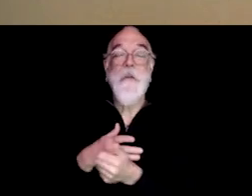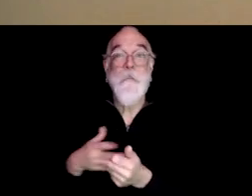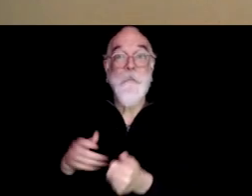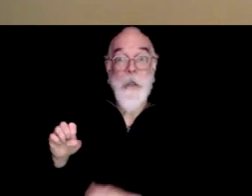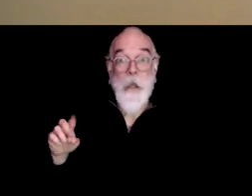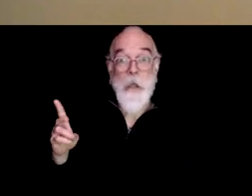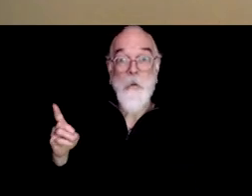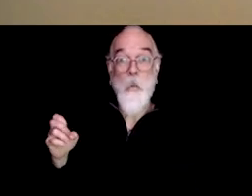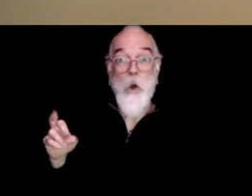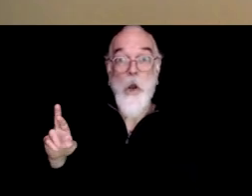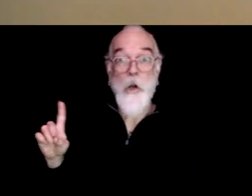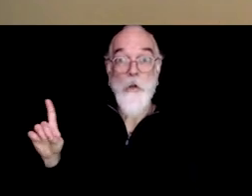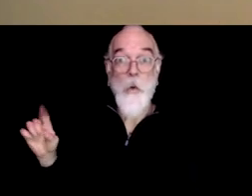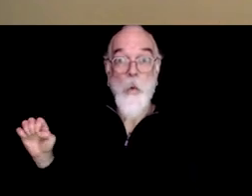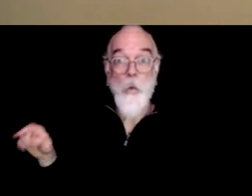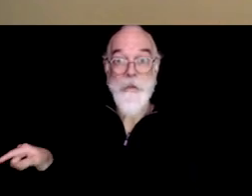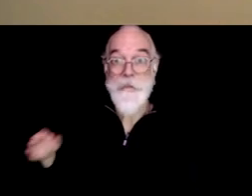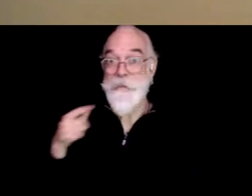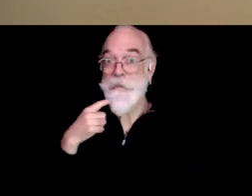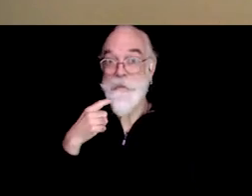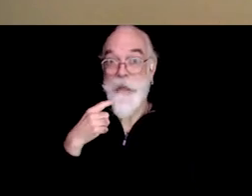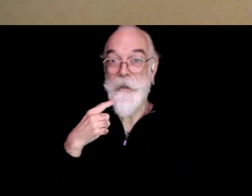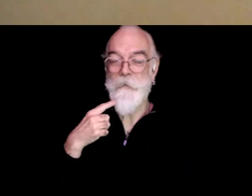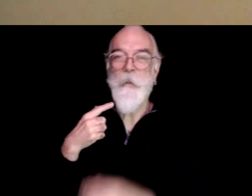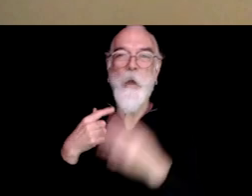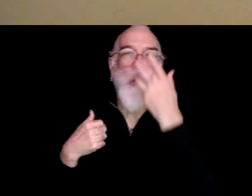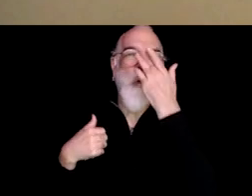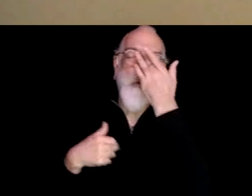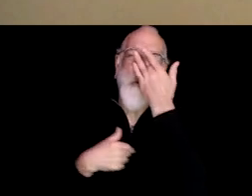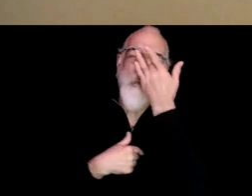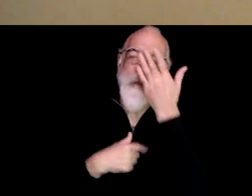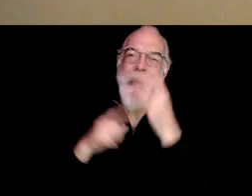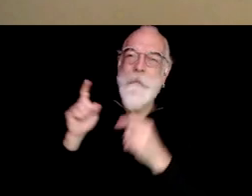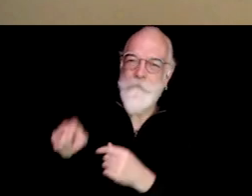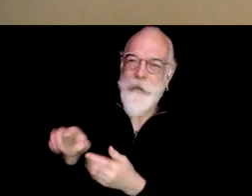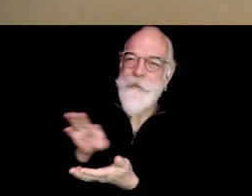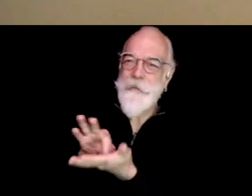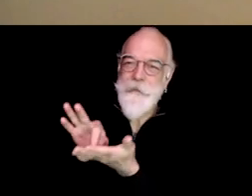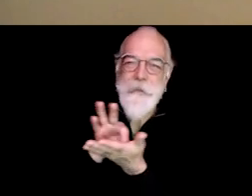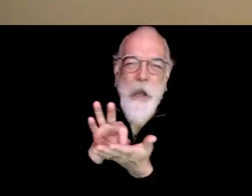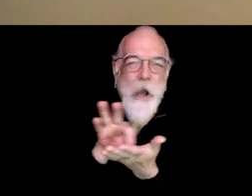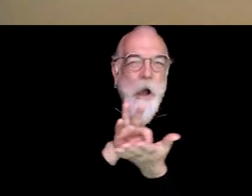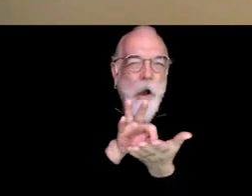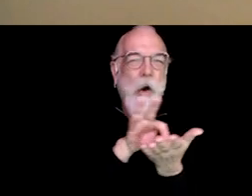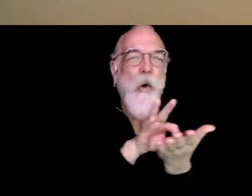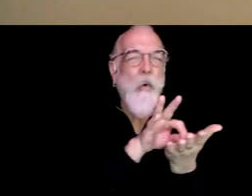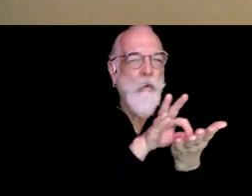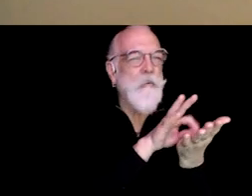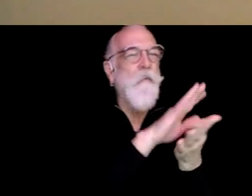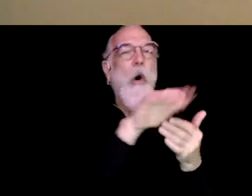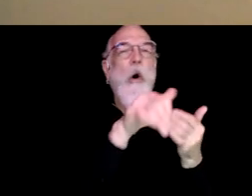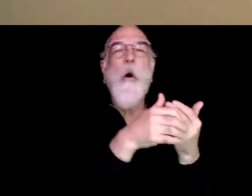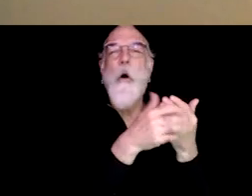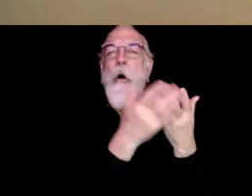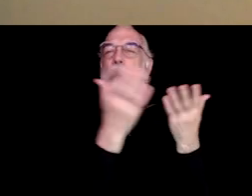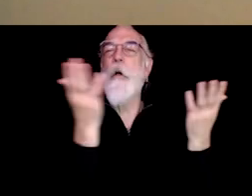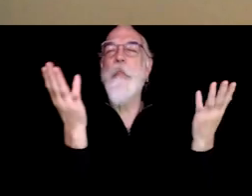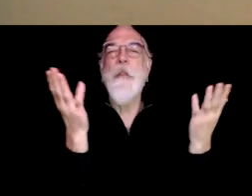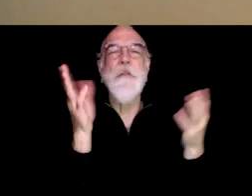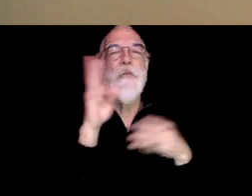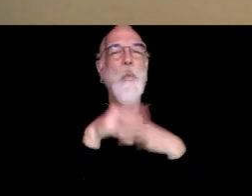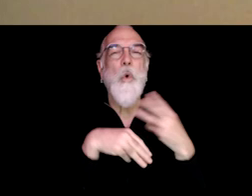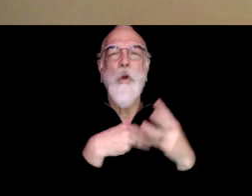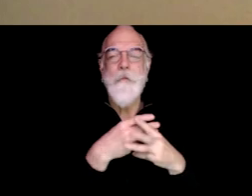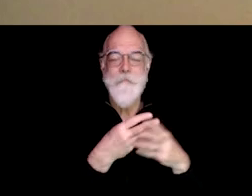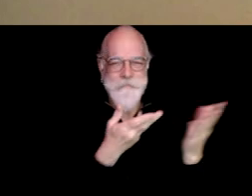said, "Let us go calling and accounting for this world. Here are my